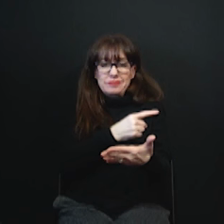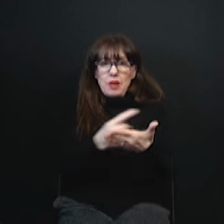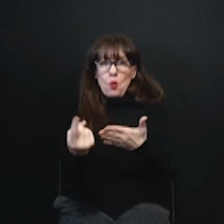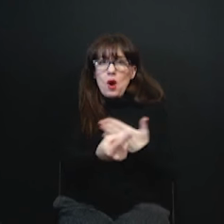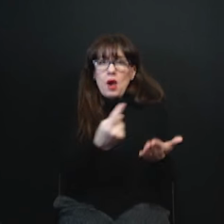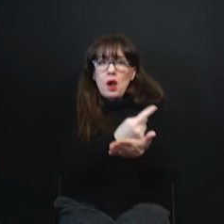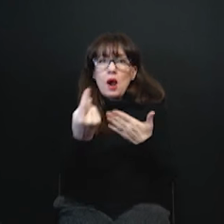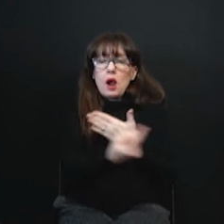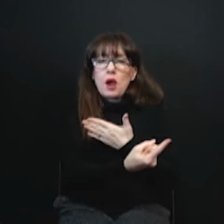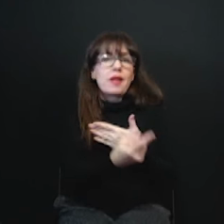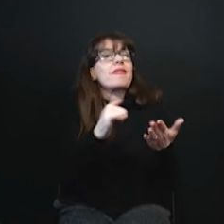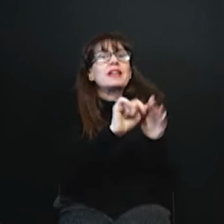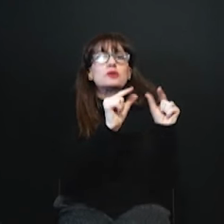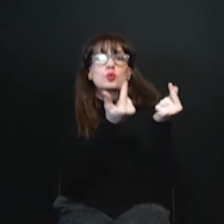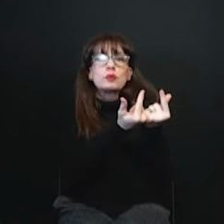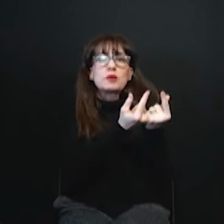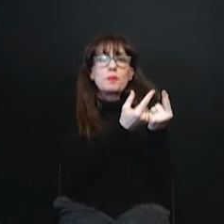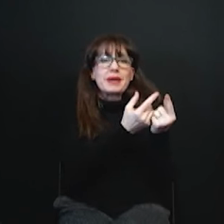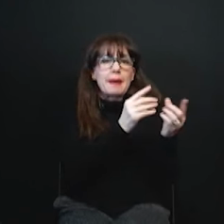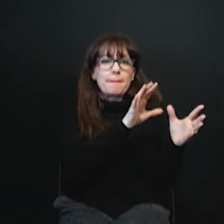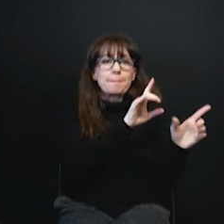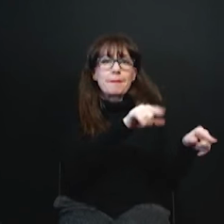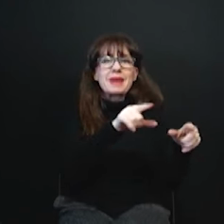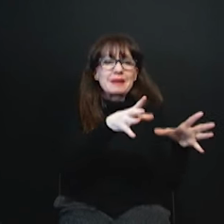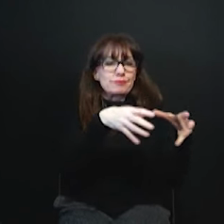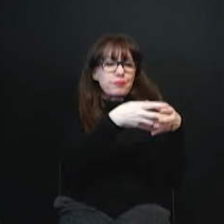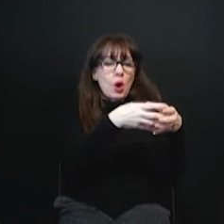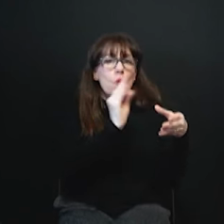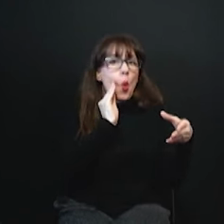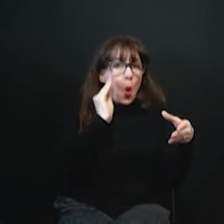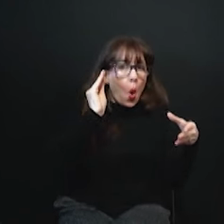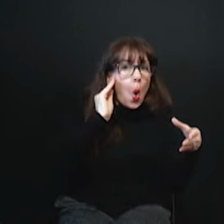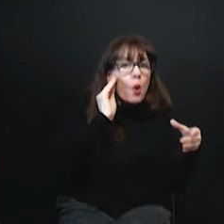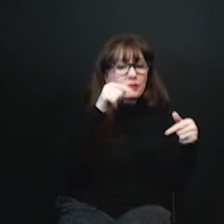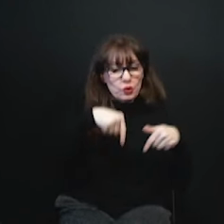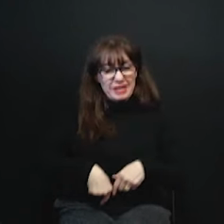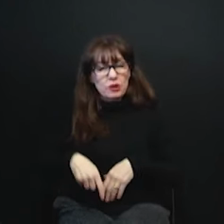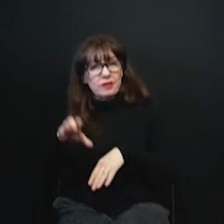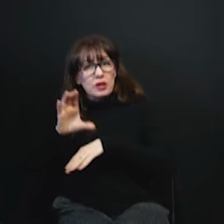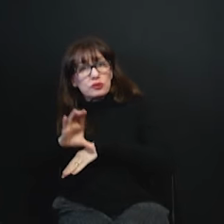starting groups. They're going to be meeting in homes in different parts of the city. There'll be groups that are meeting here on